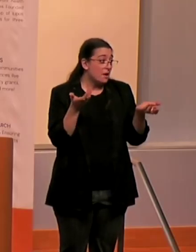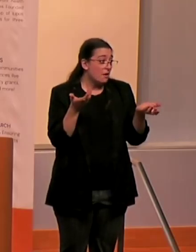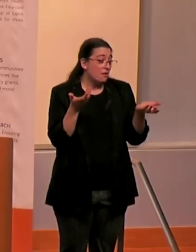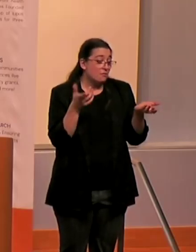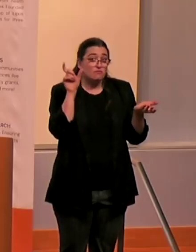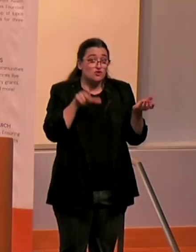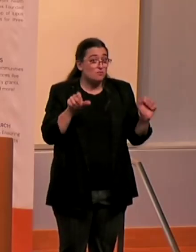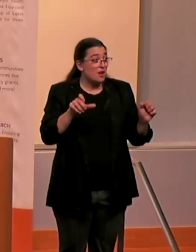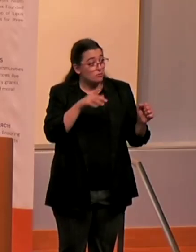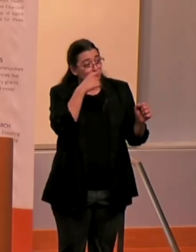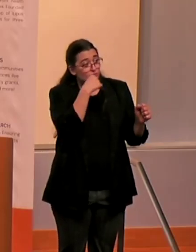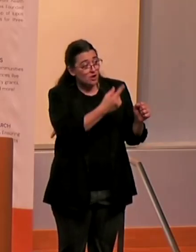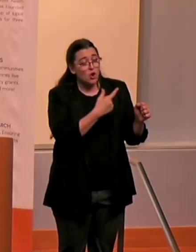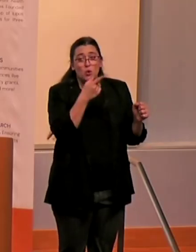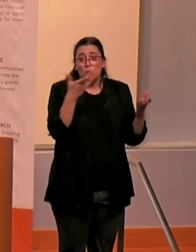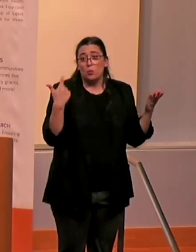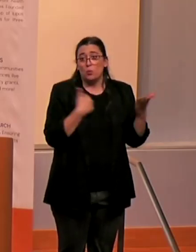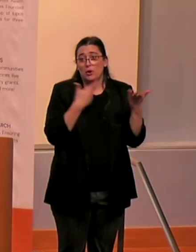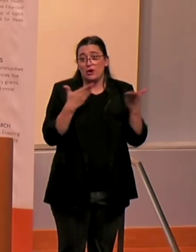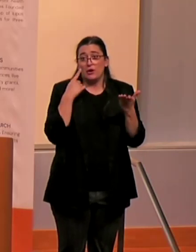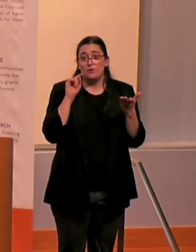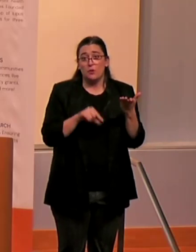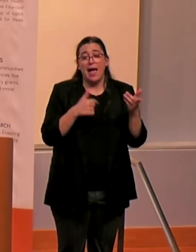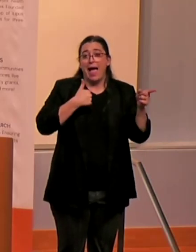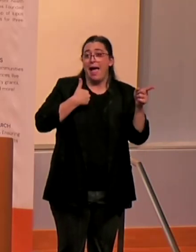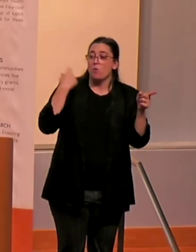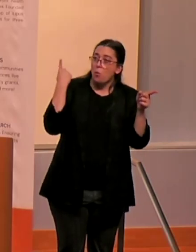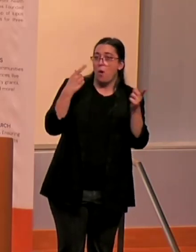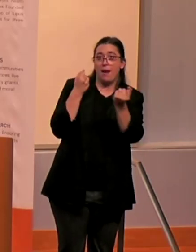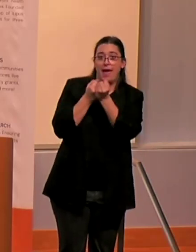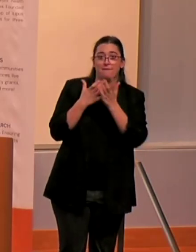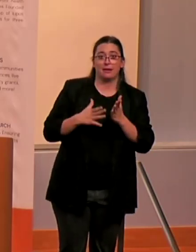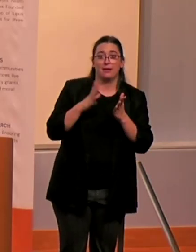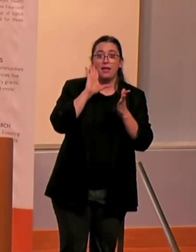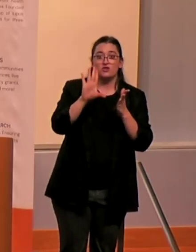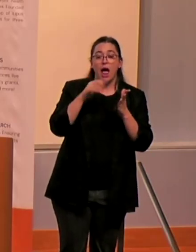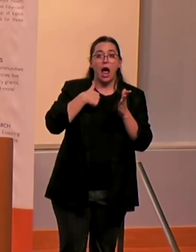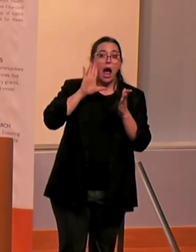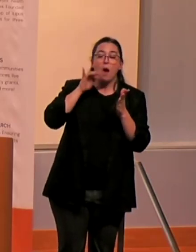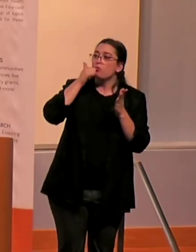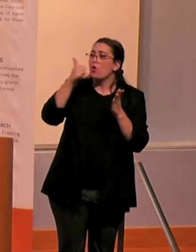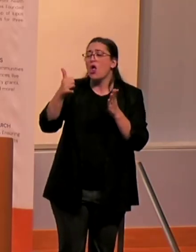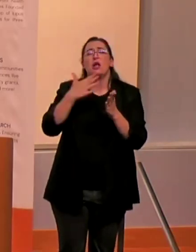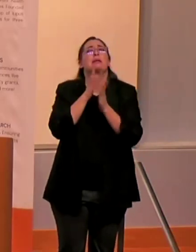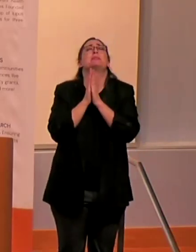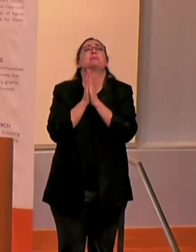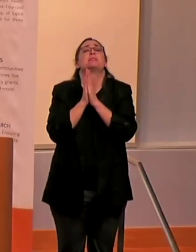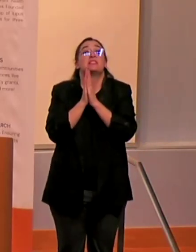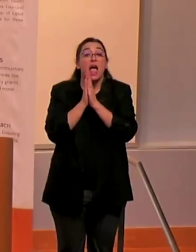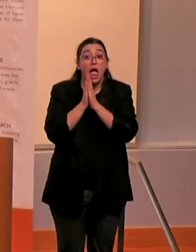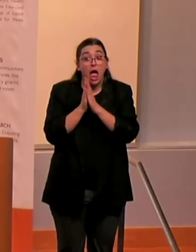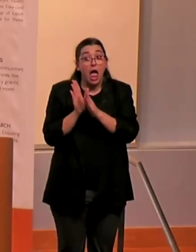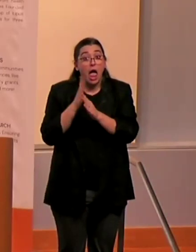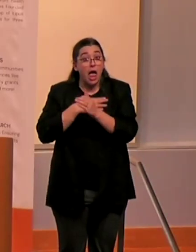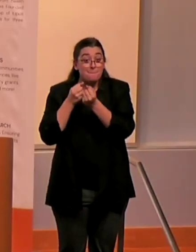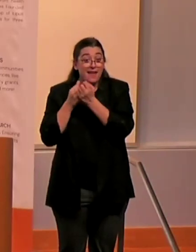for you. I have one advocate and I'll call her and say, please. And she'll call and try to